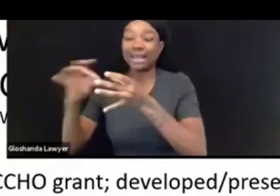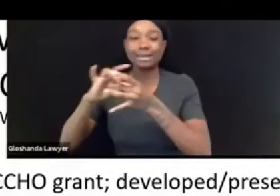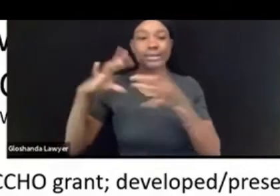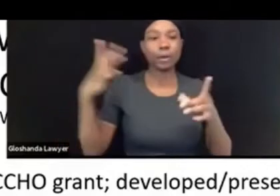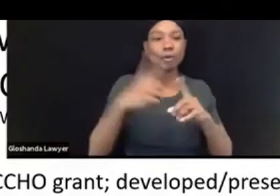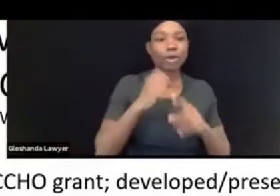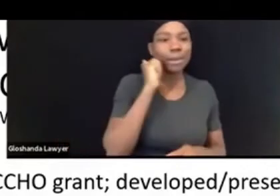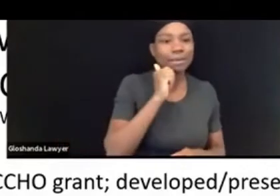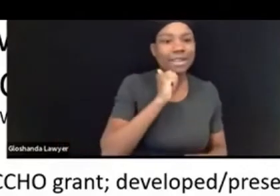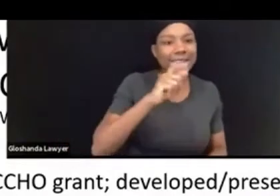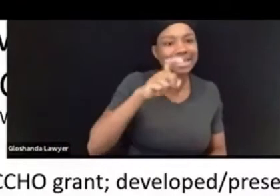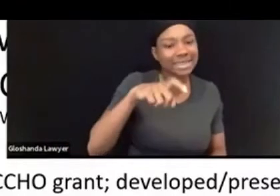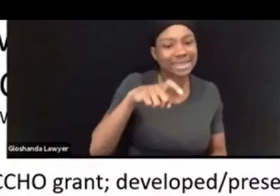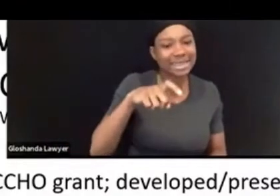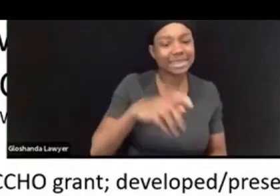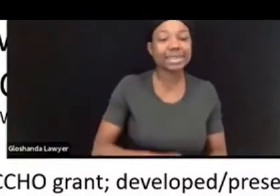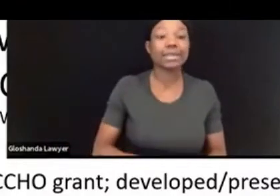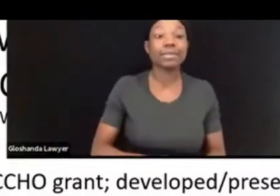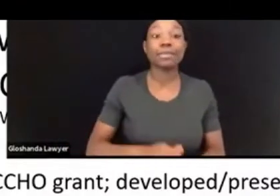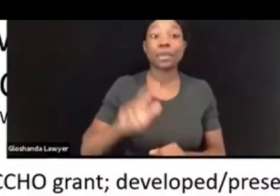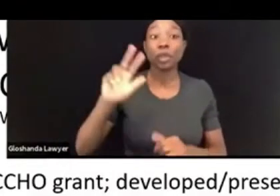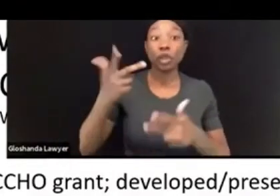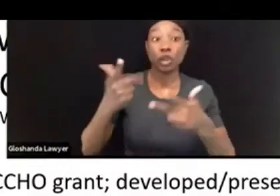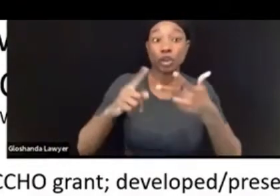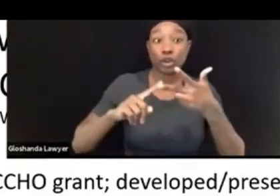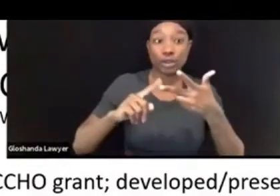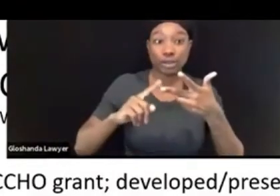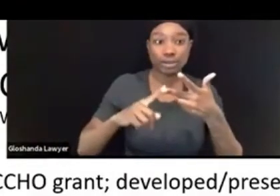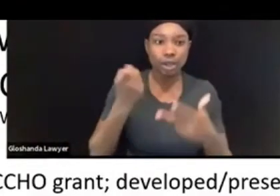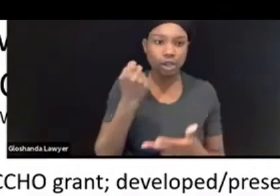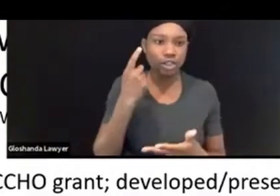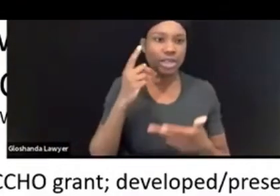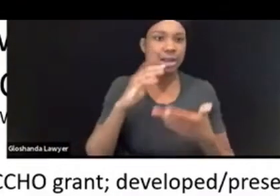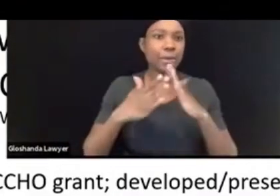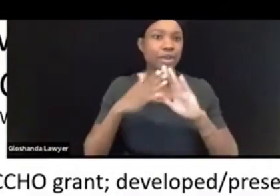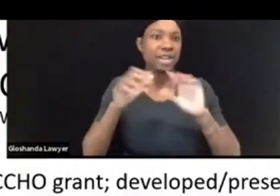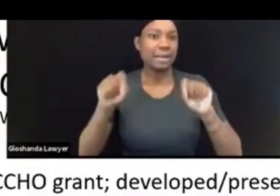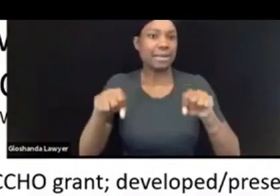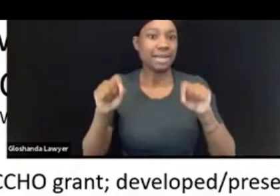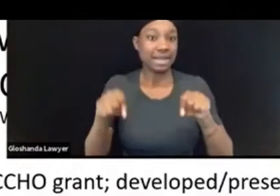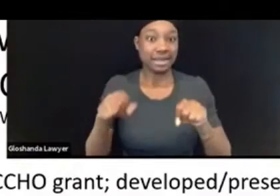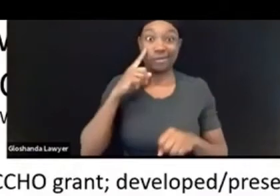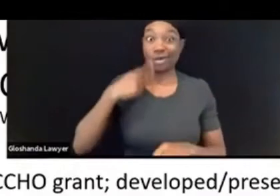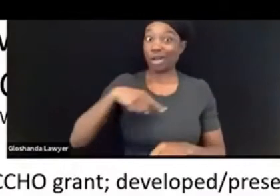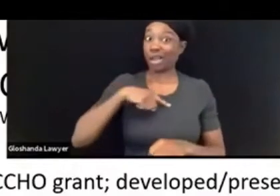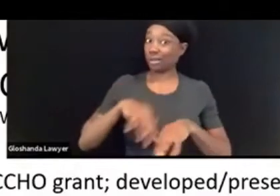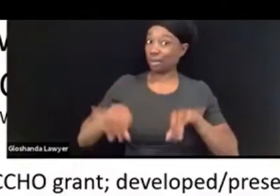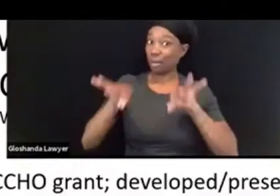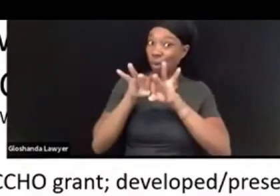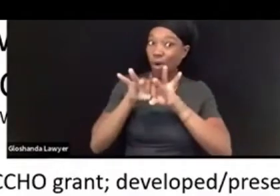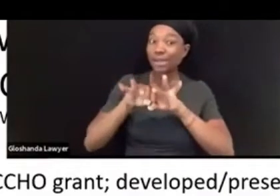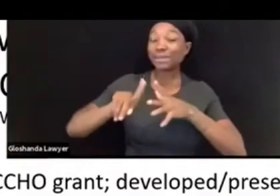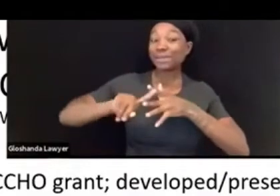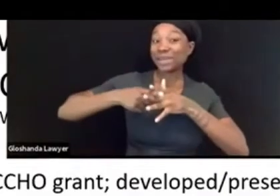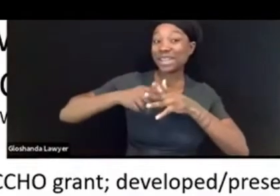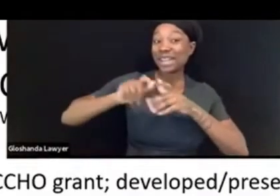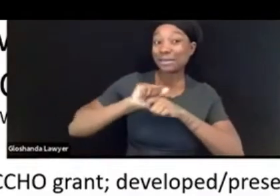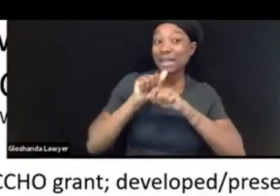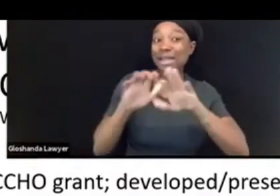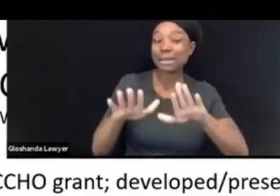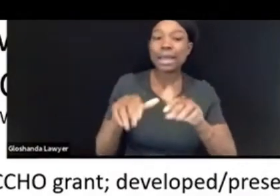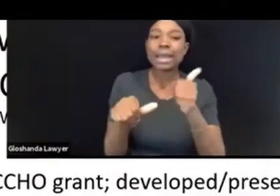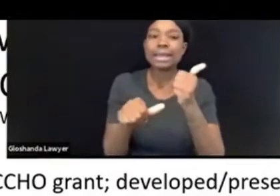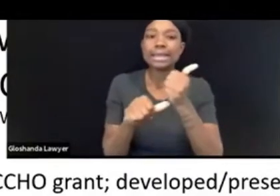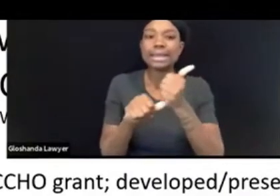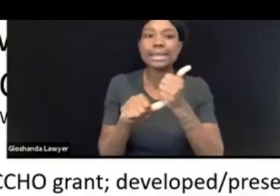community capabilities. For us, this was very innovative. In the beginning of the pandemic, assisted and independent living facilities did not